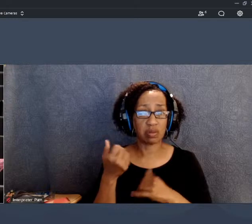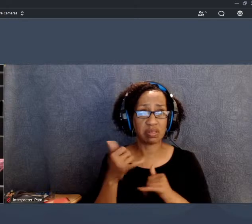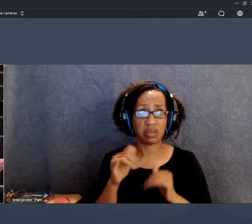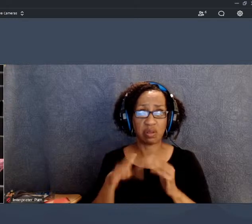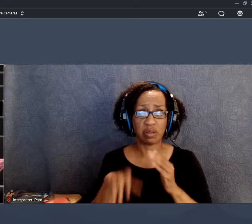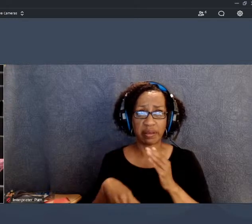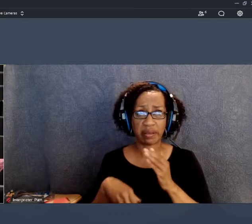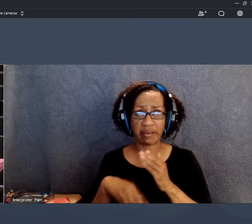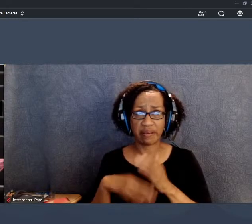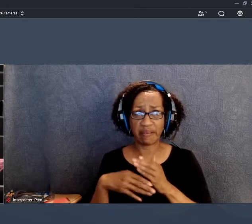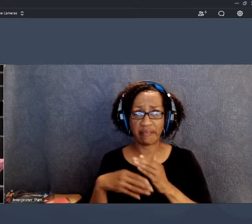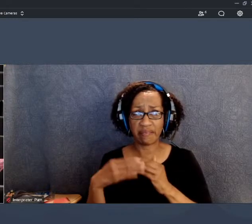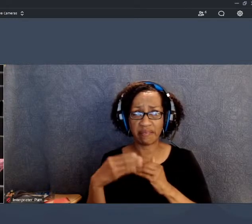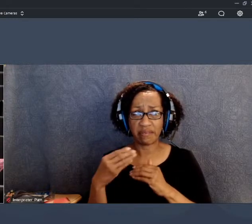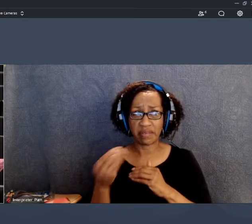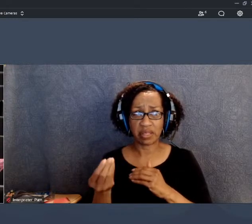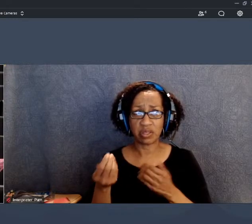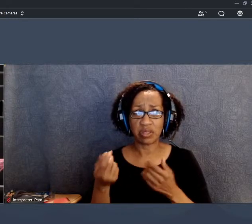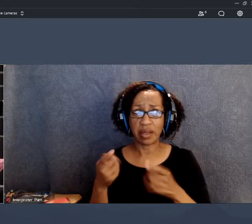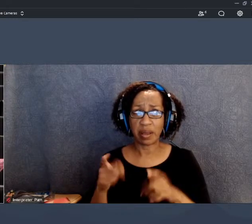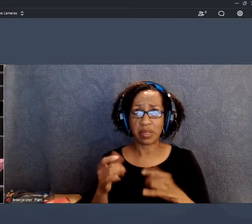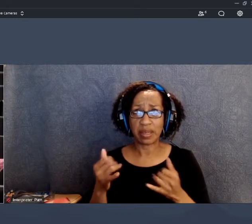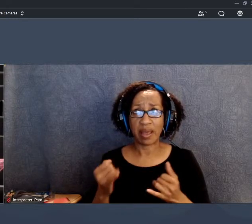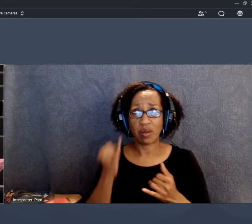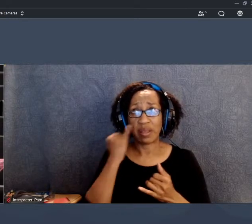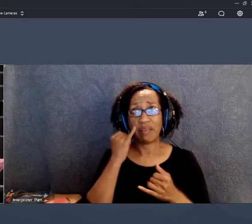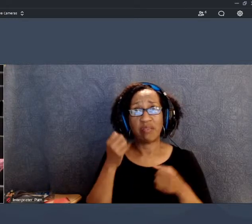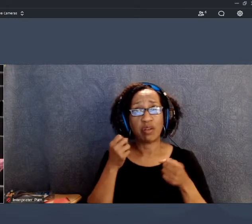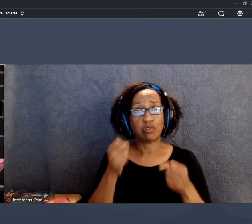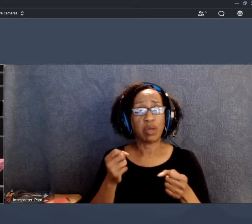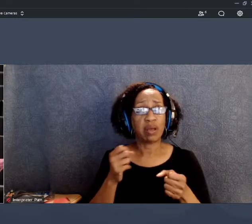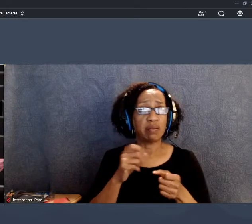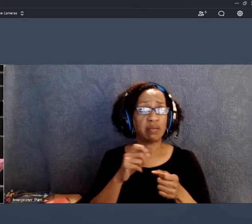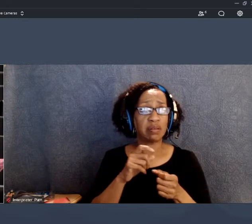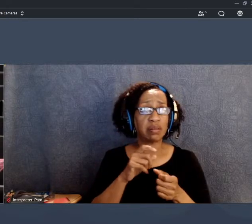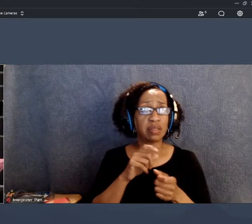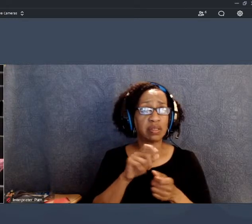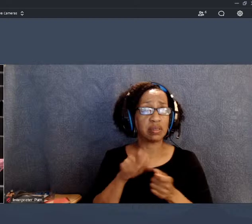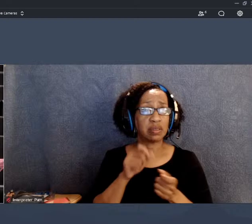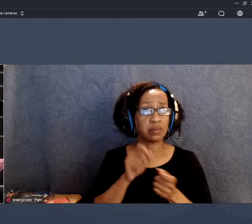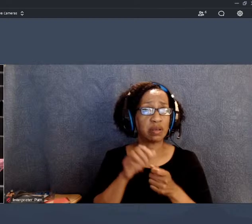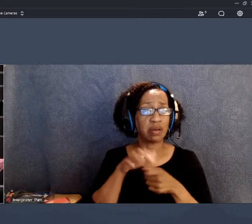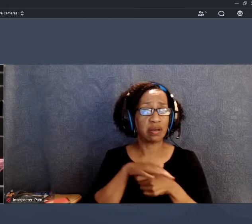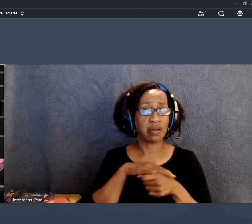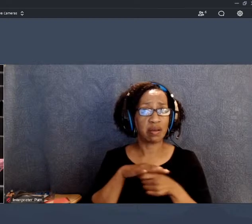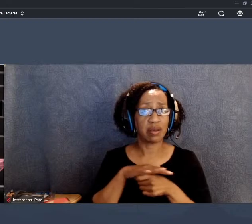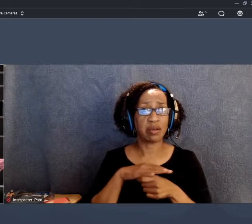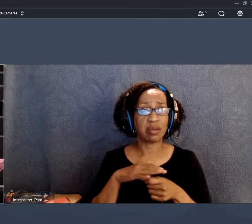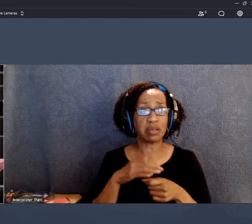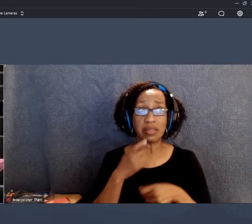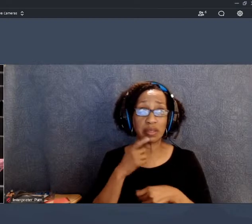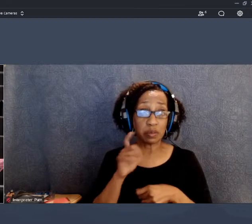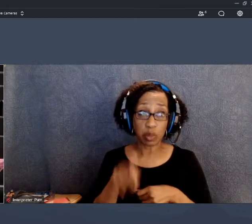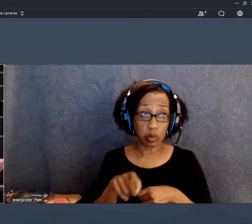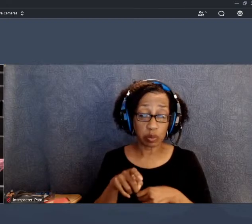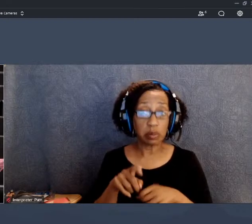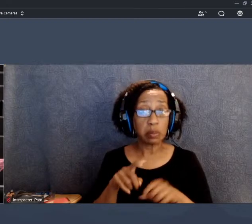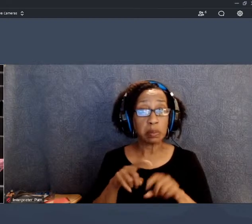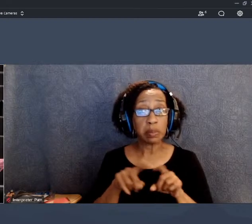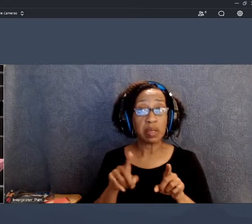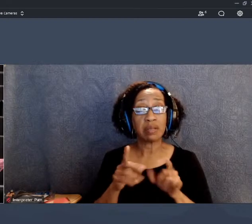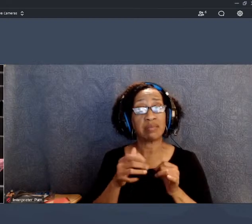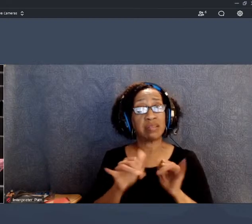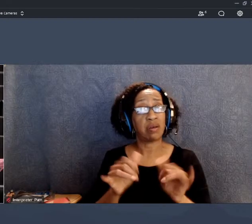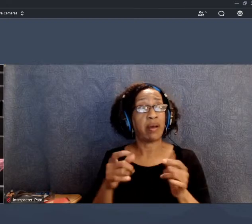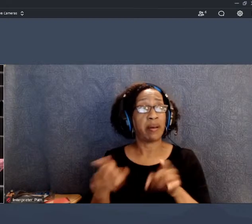I just base it upon driving down certain neighborhoods, even in this period where there's not supposed to be any. So I think that I still